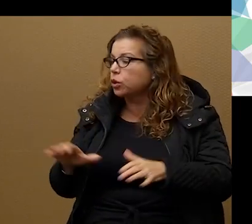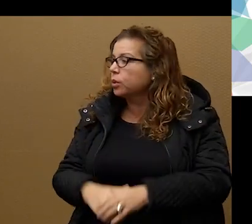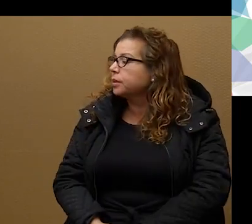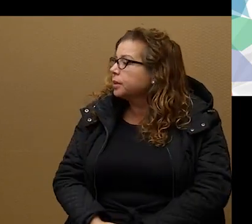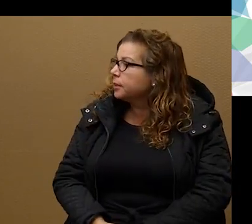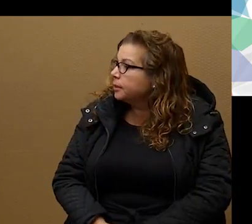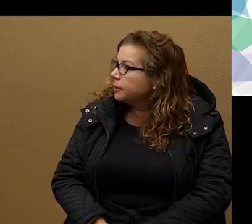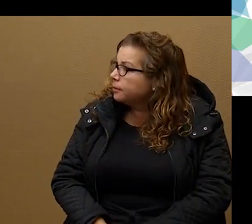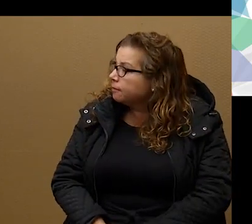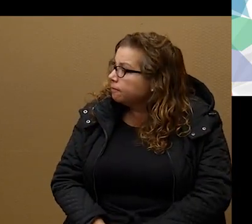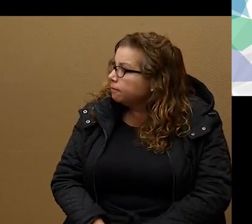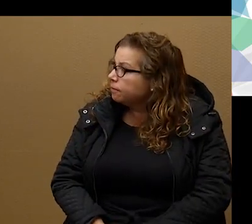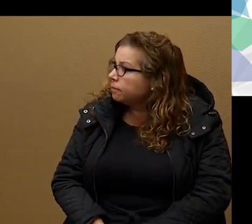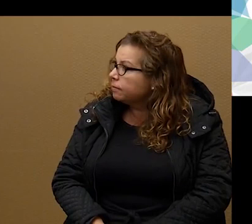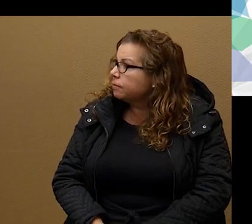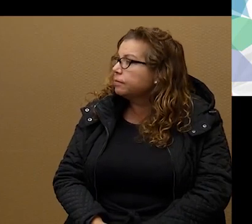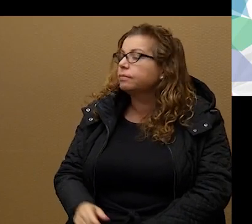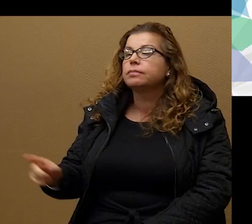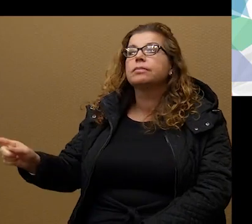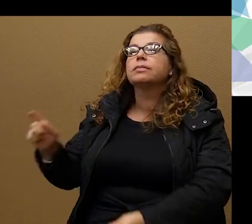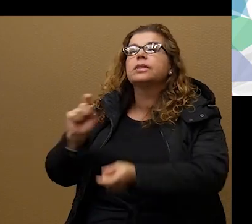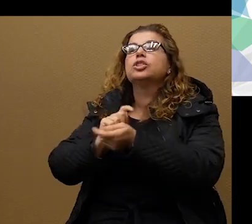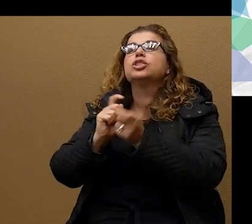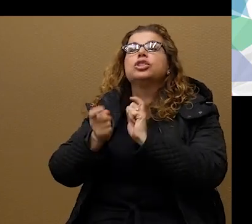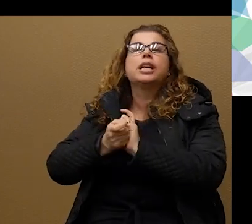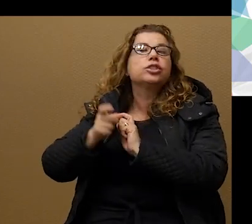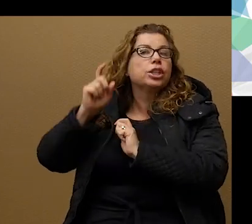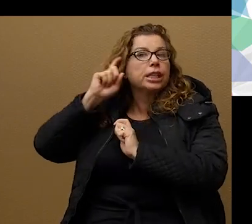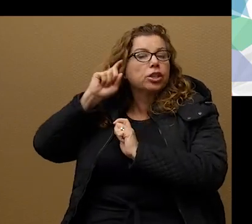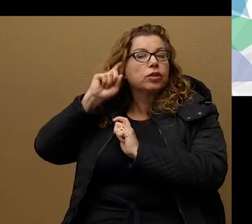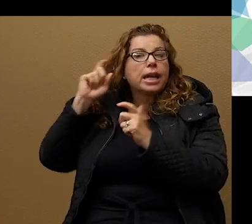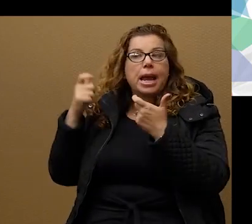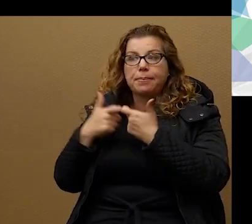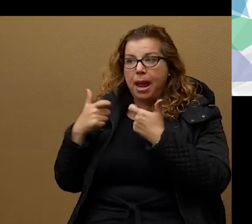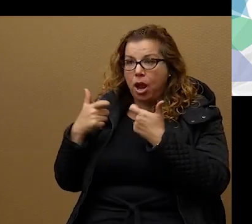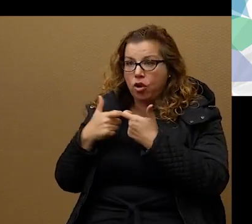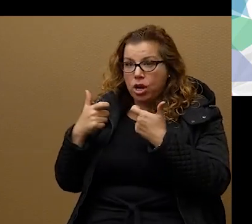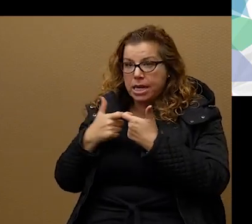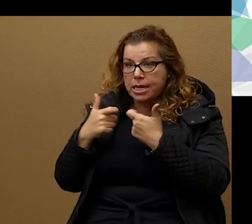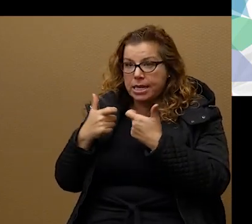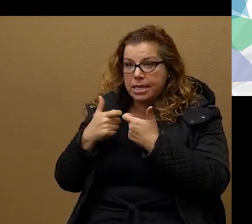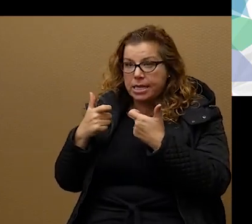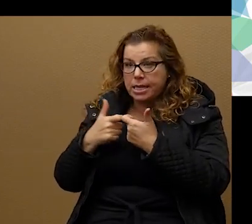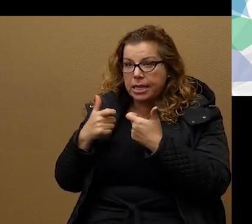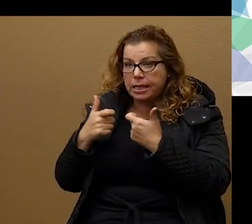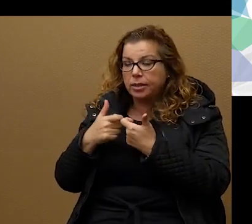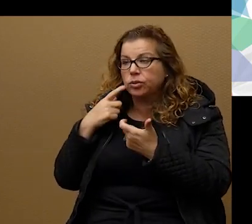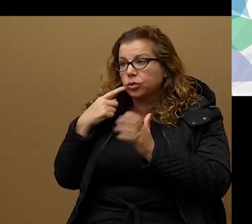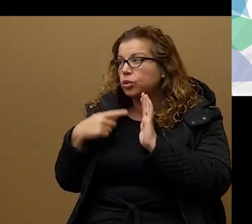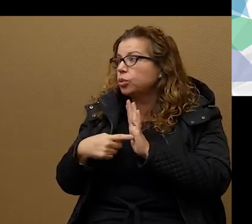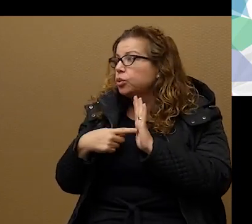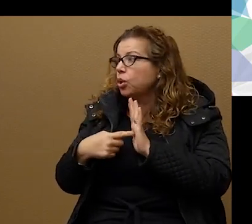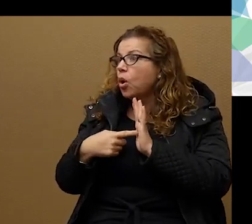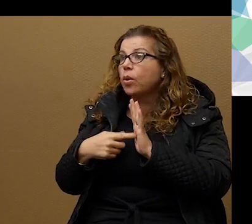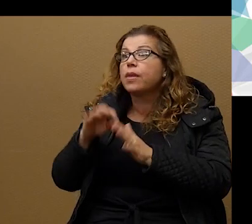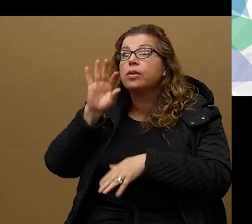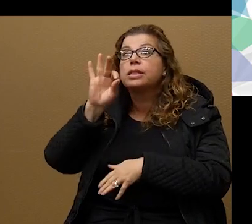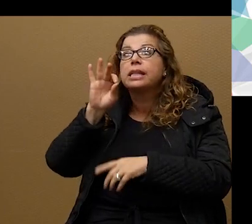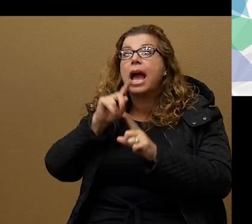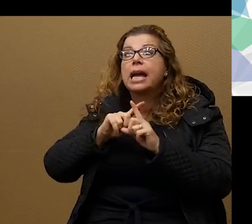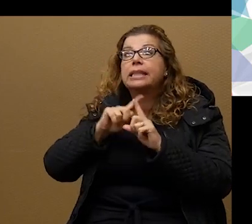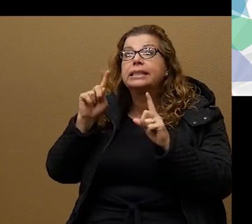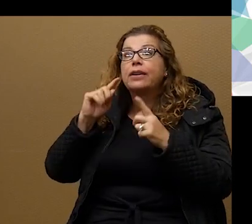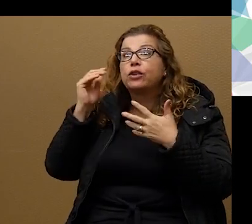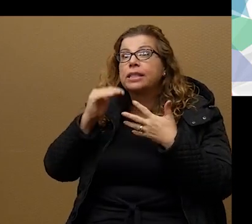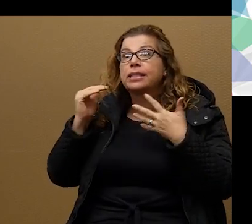This is changing a hearing aid battery. So just to show that there's 9 different steps in